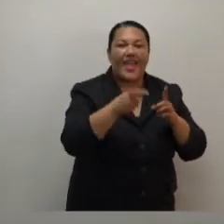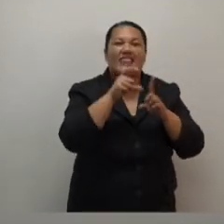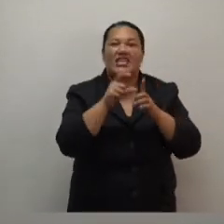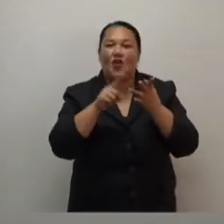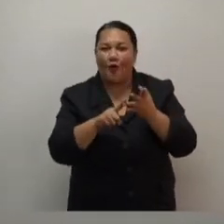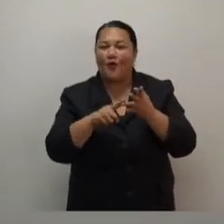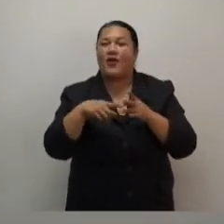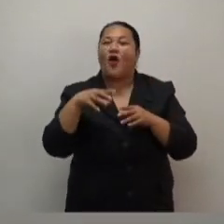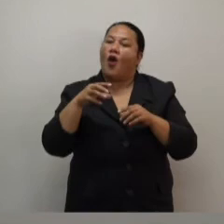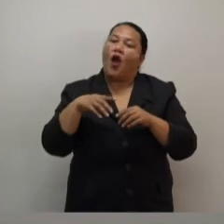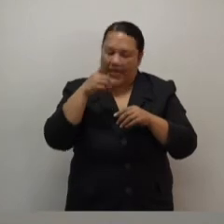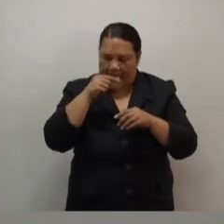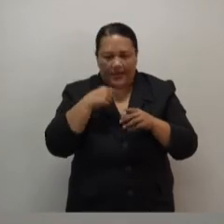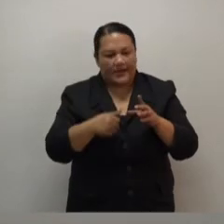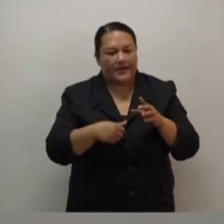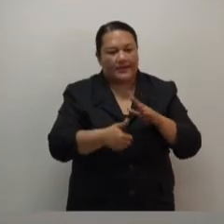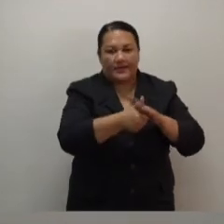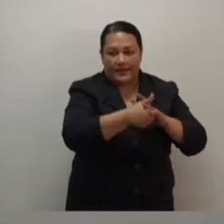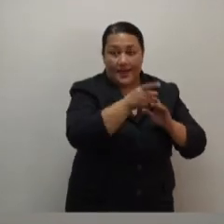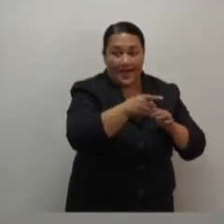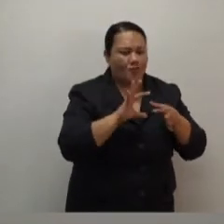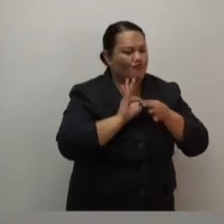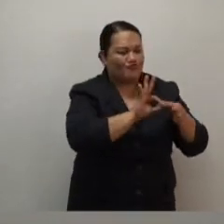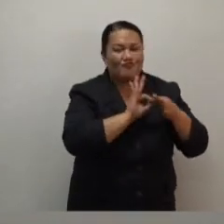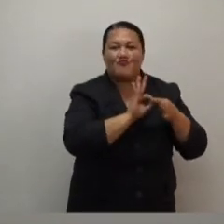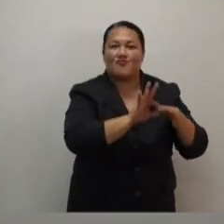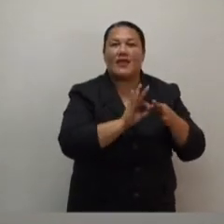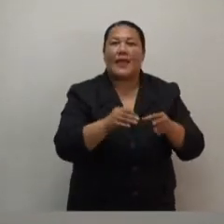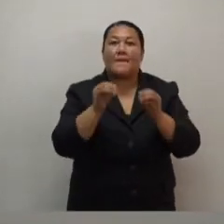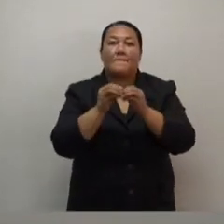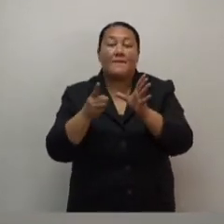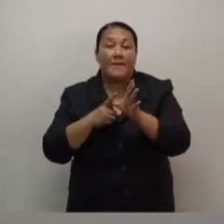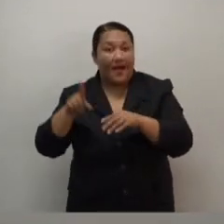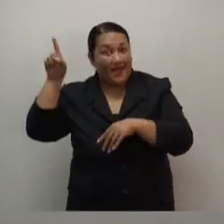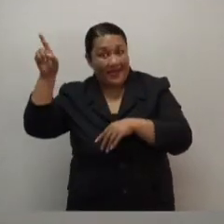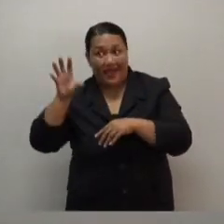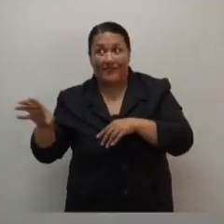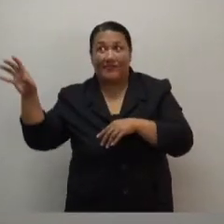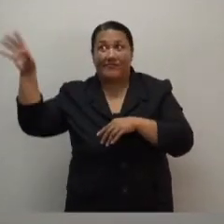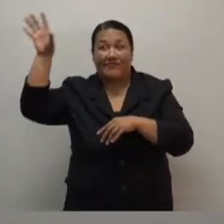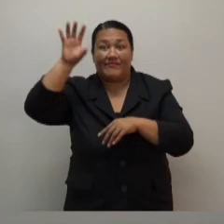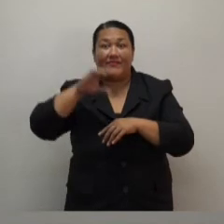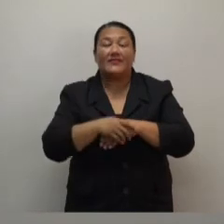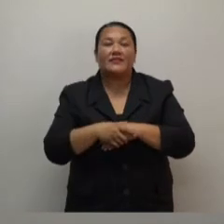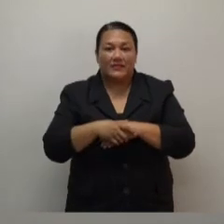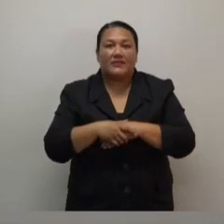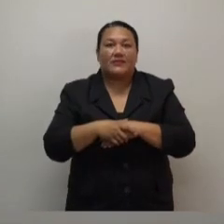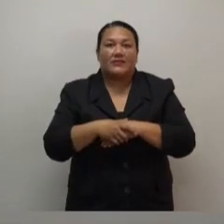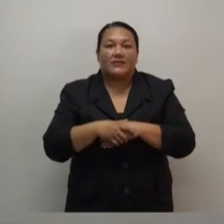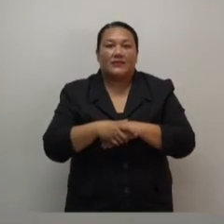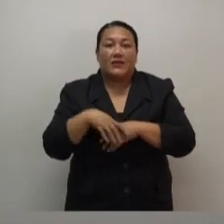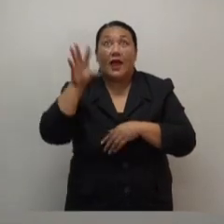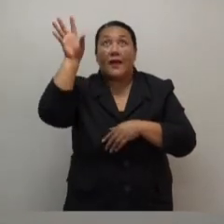here all of next week. St. Teresa's School in Ba, all of next week they'll be there. Civic Center